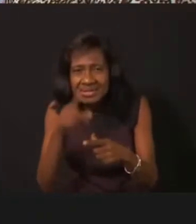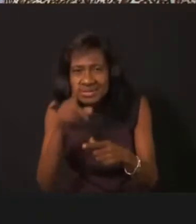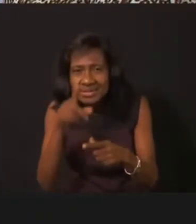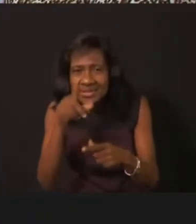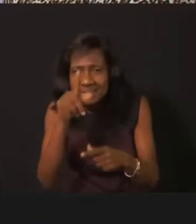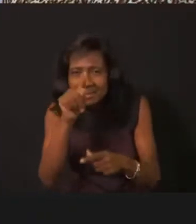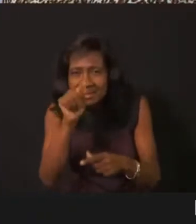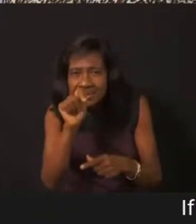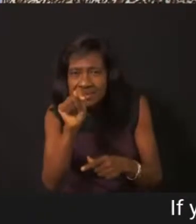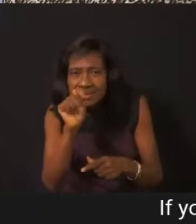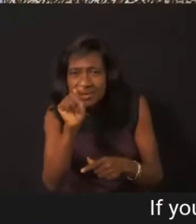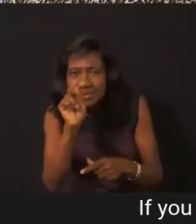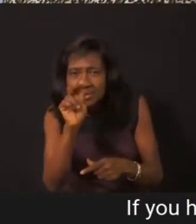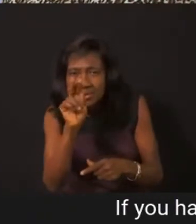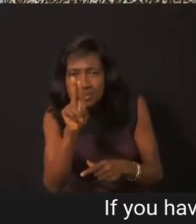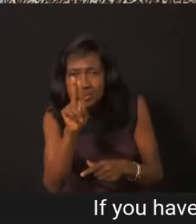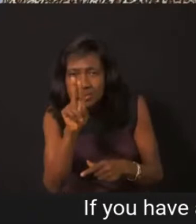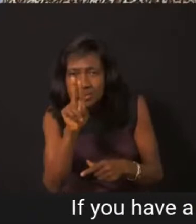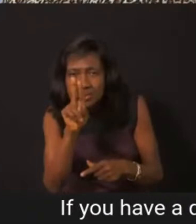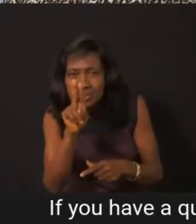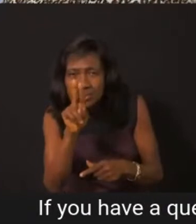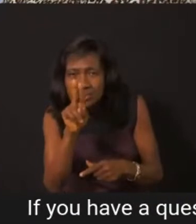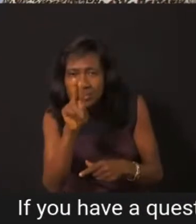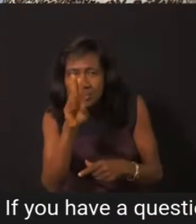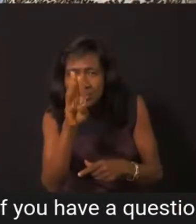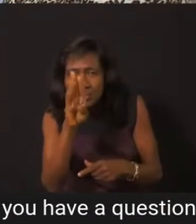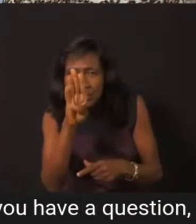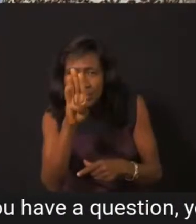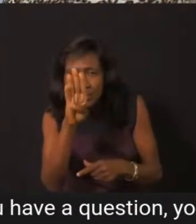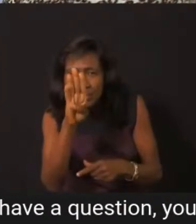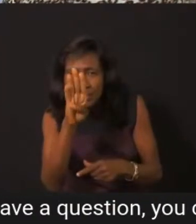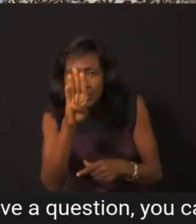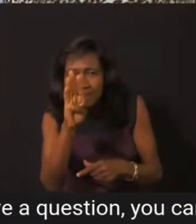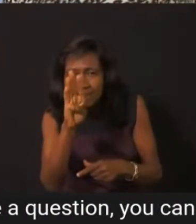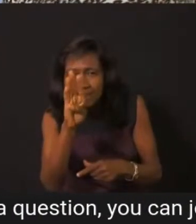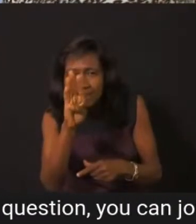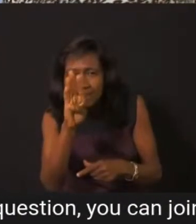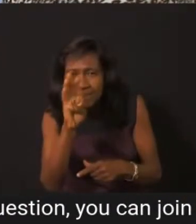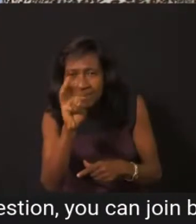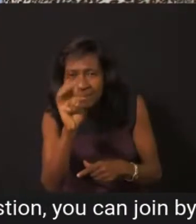bit. Okay. You take the tube and then twirl it around in there for 30 seconds.